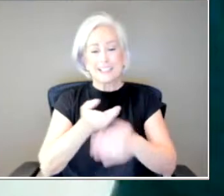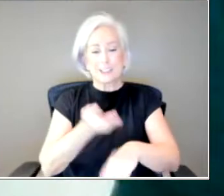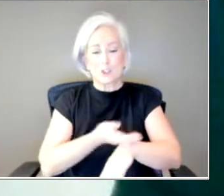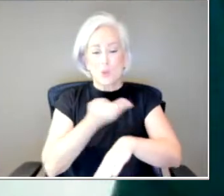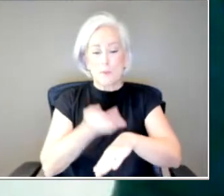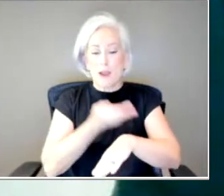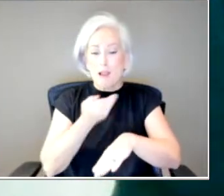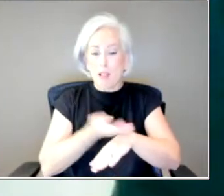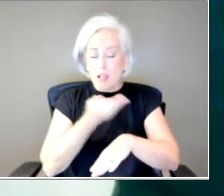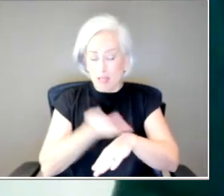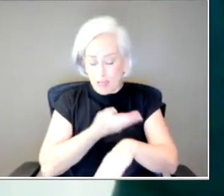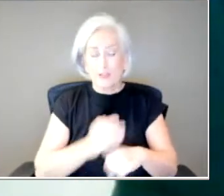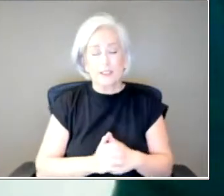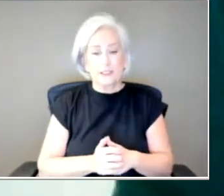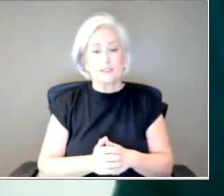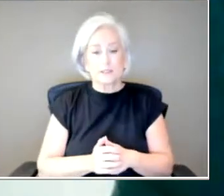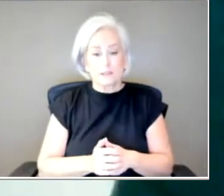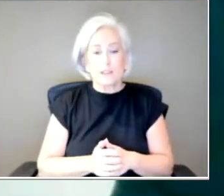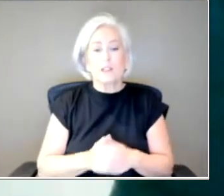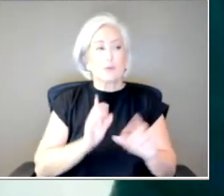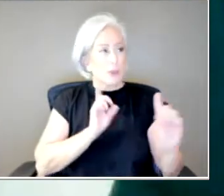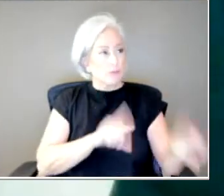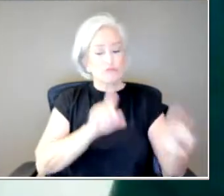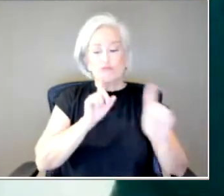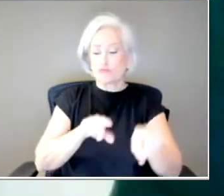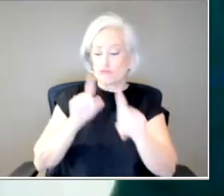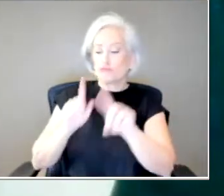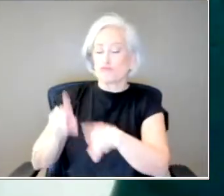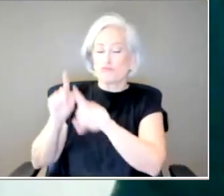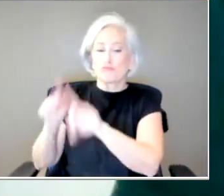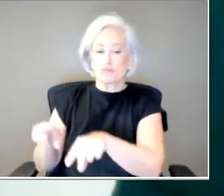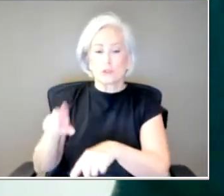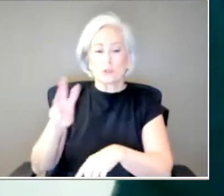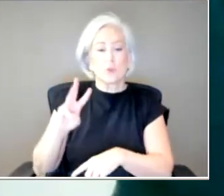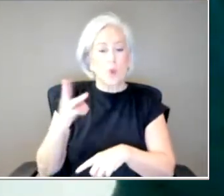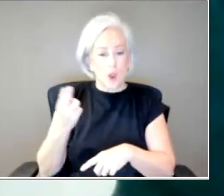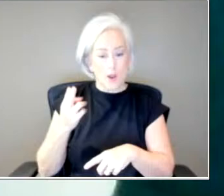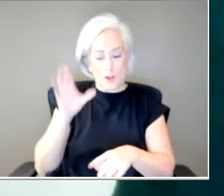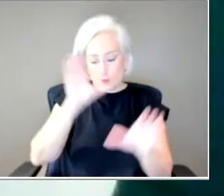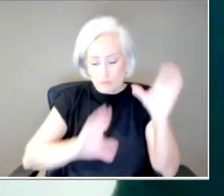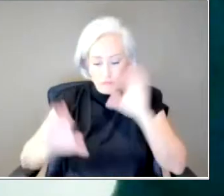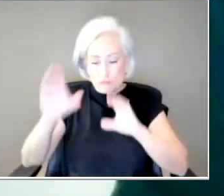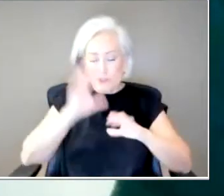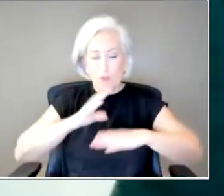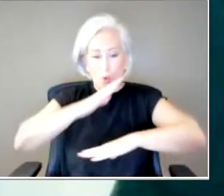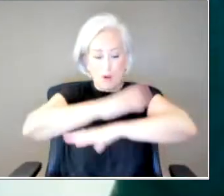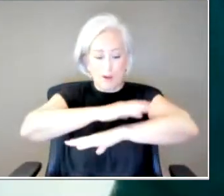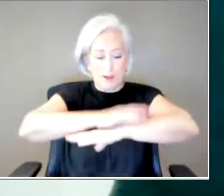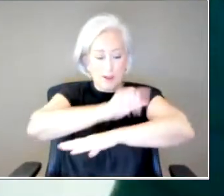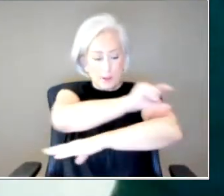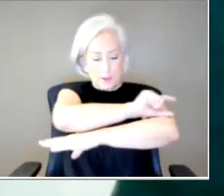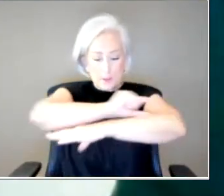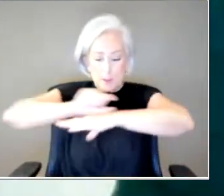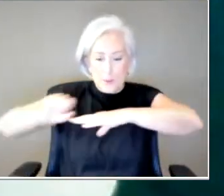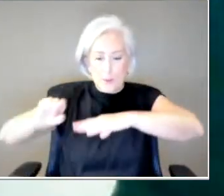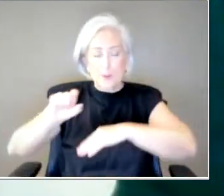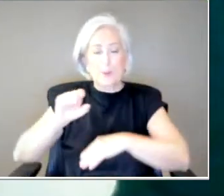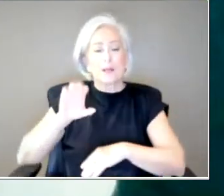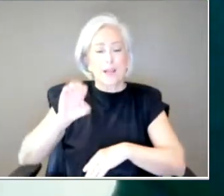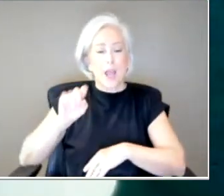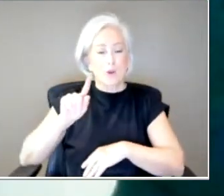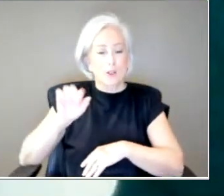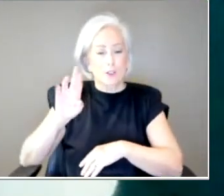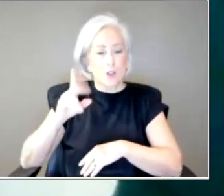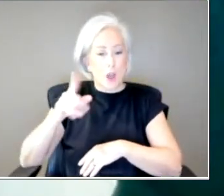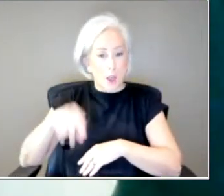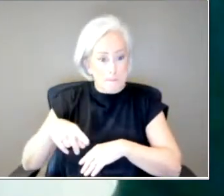to warehouses to look at countertop slabs. And they had to take a wheelchair for